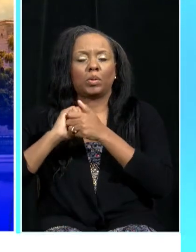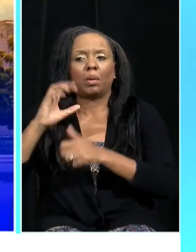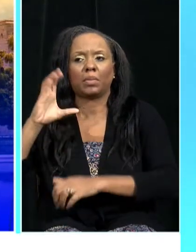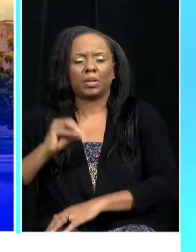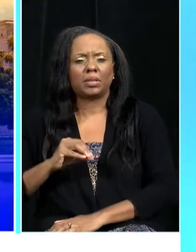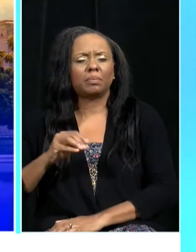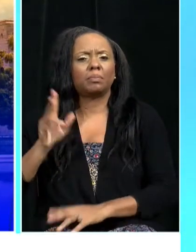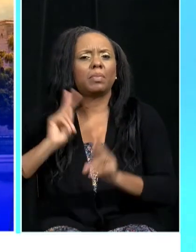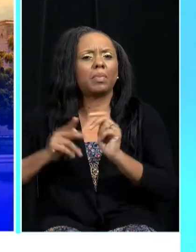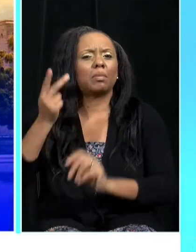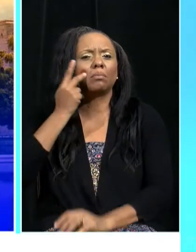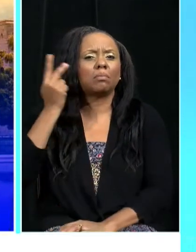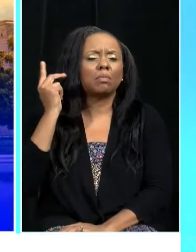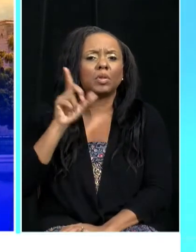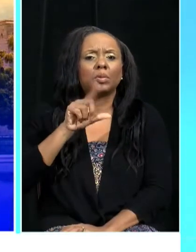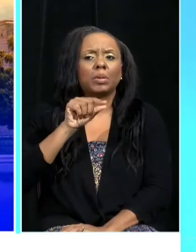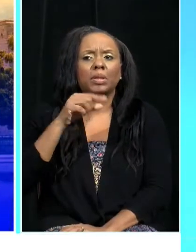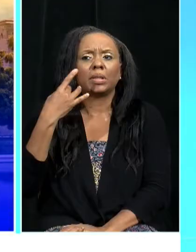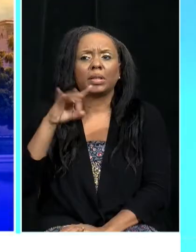an effort to